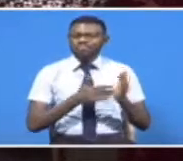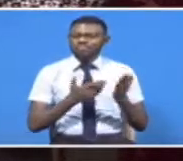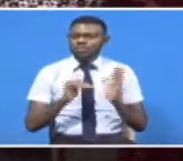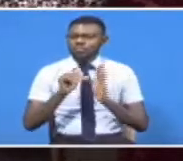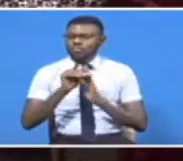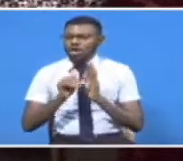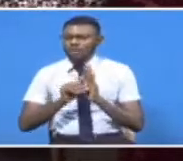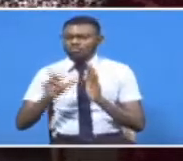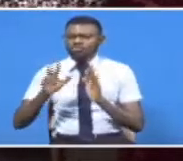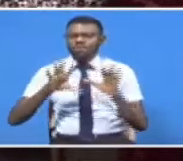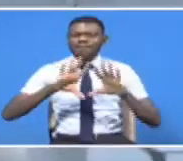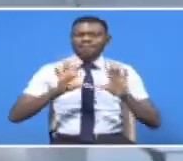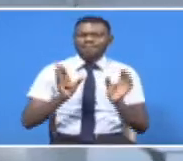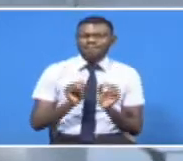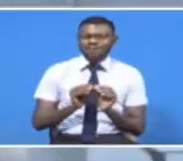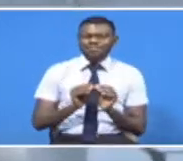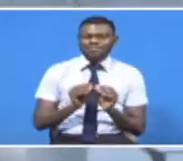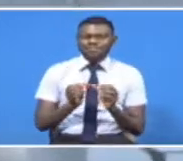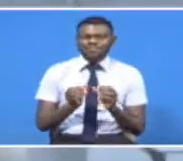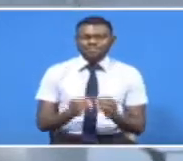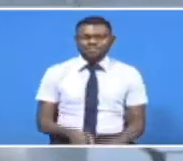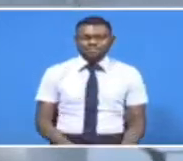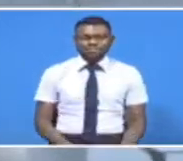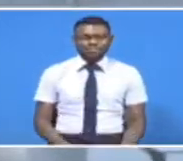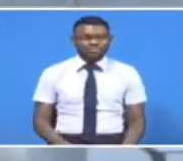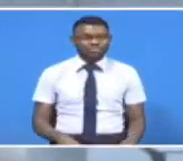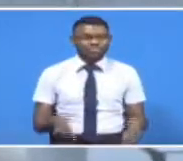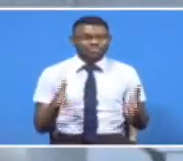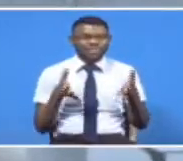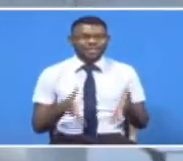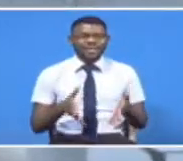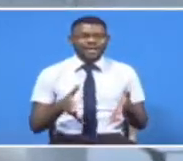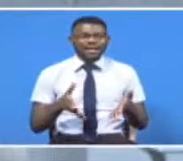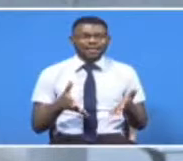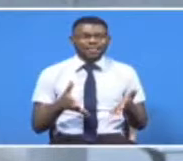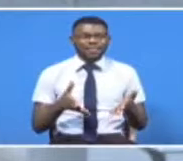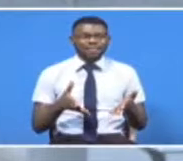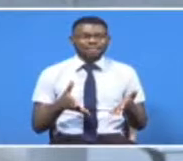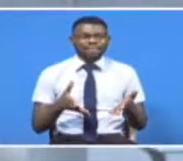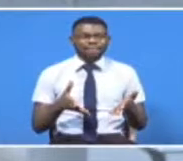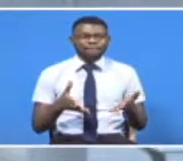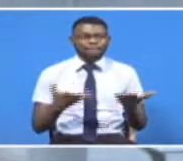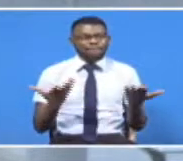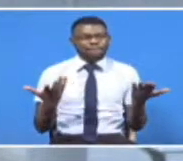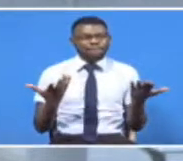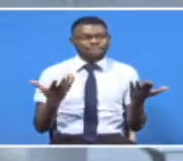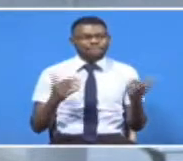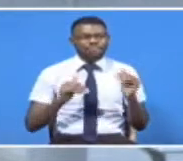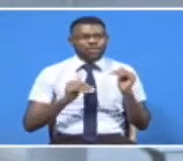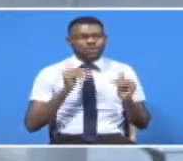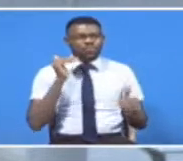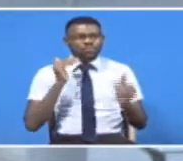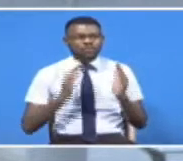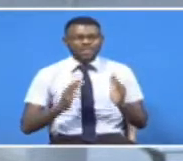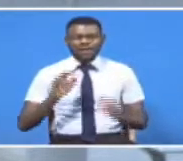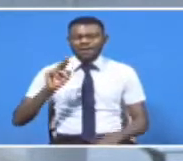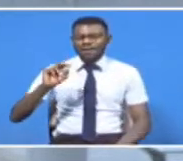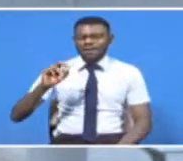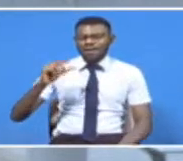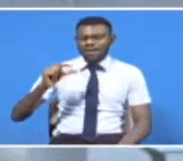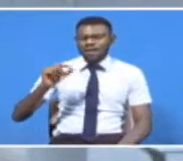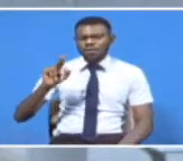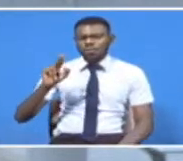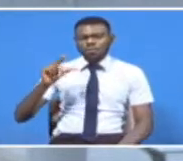programs for the four cycles. All right, so now renowned Kenyan writer of literature repute professor, that is Ngugi Wa Thiongo,